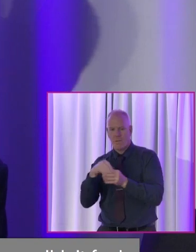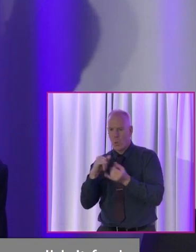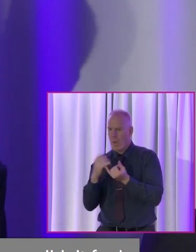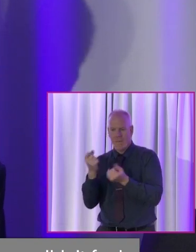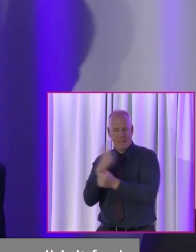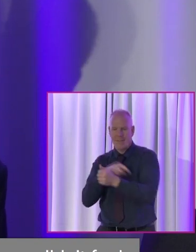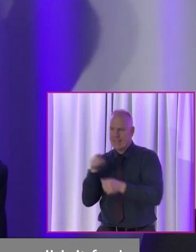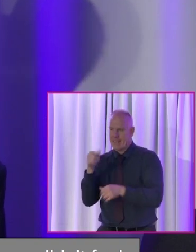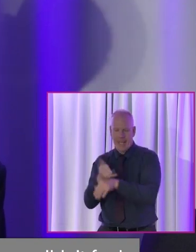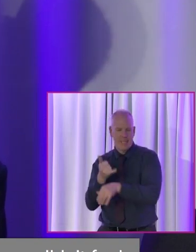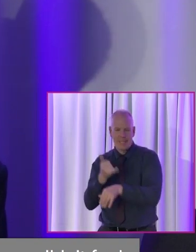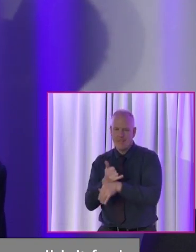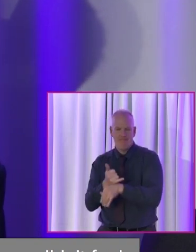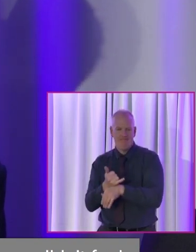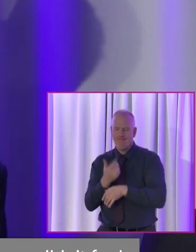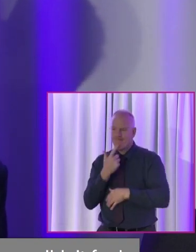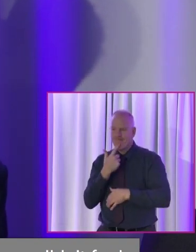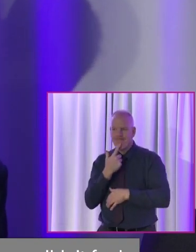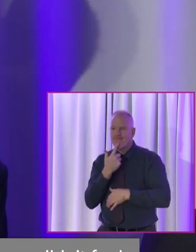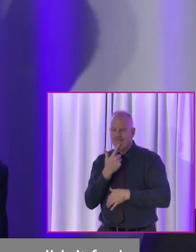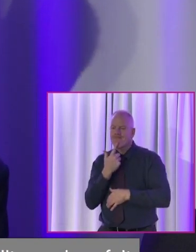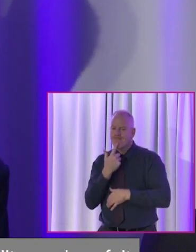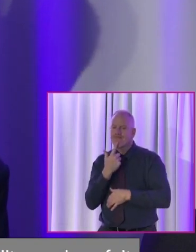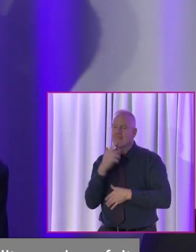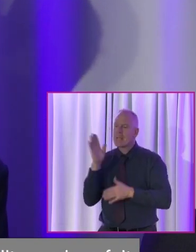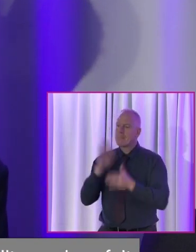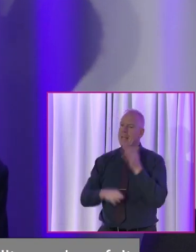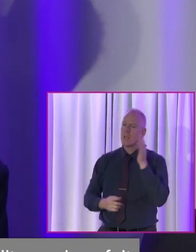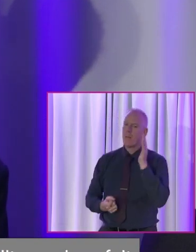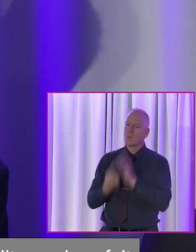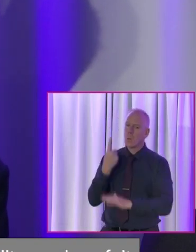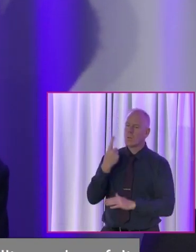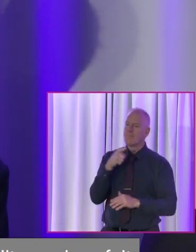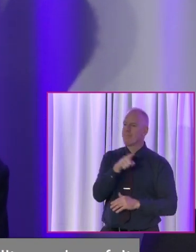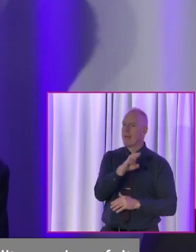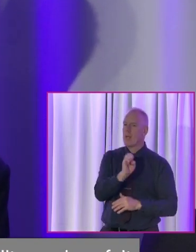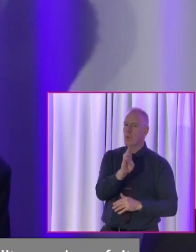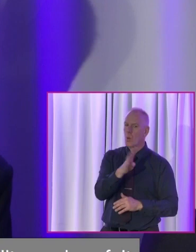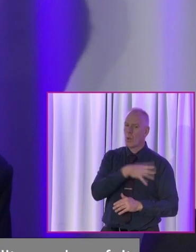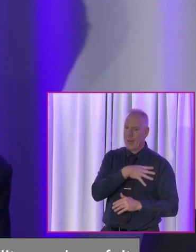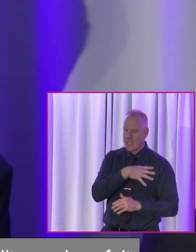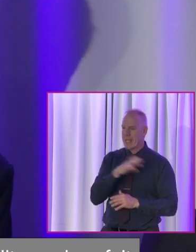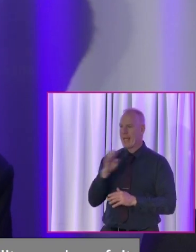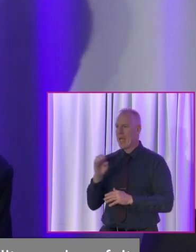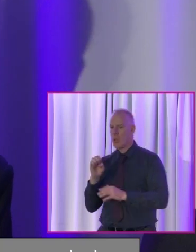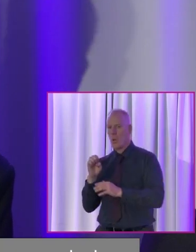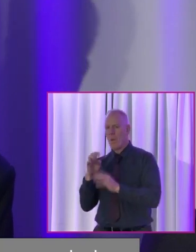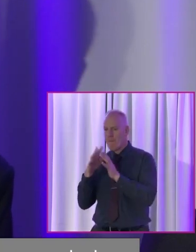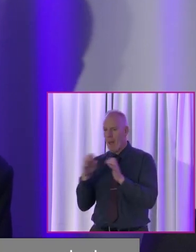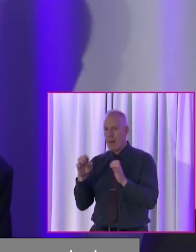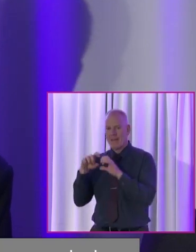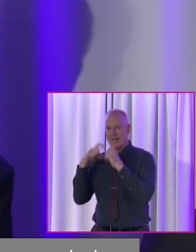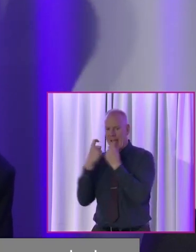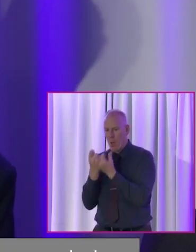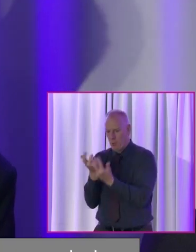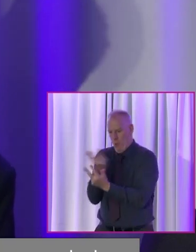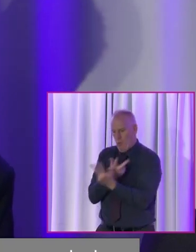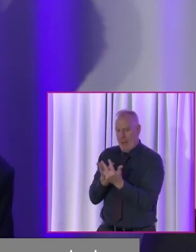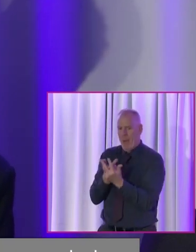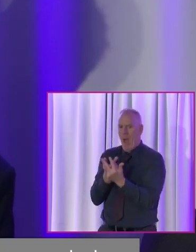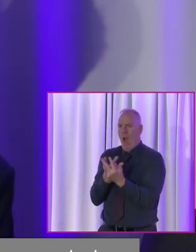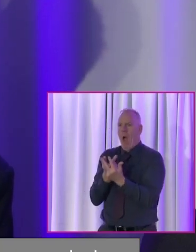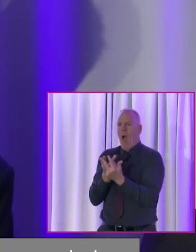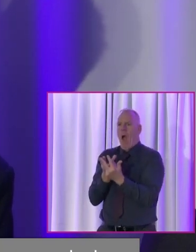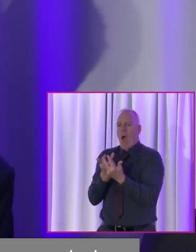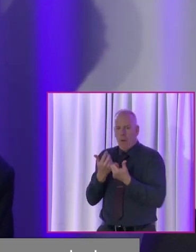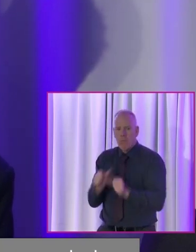disability. And we felt that that was a missed opportunity, and how the Commission and the Parliament and the Council, because it was a joint initiative, yes, really made